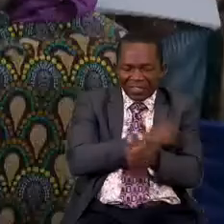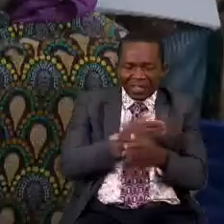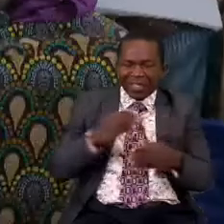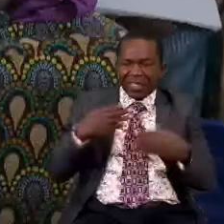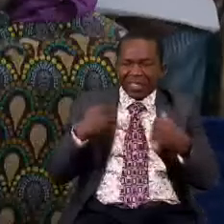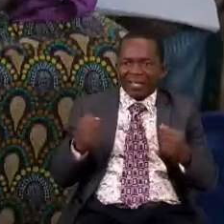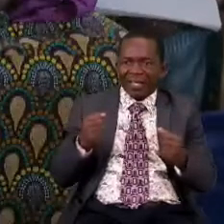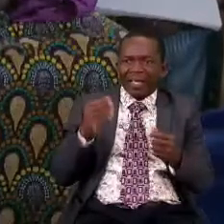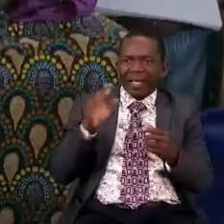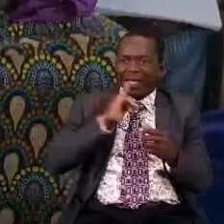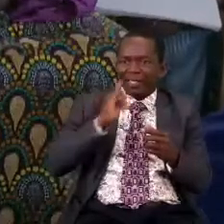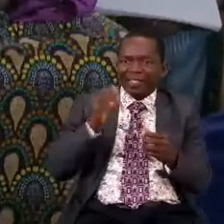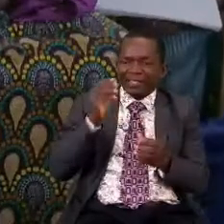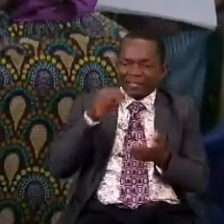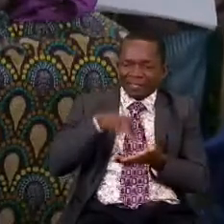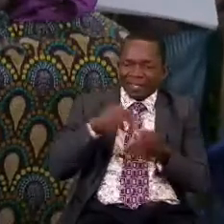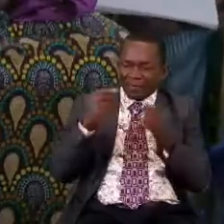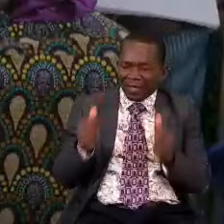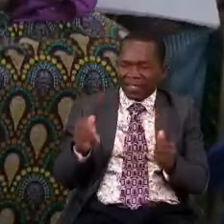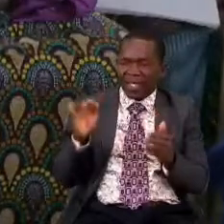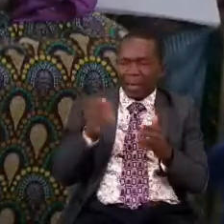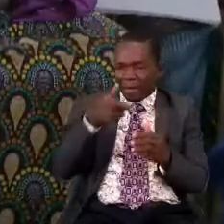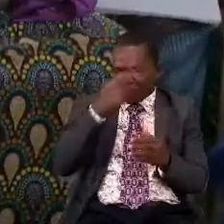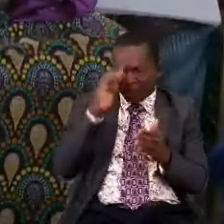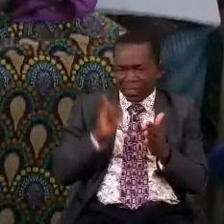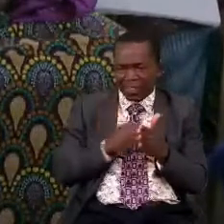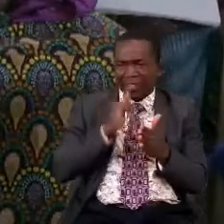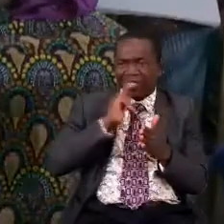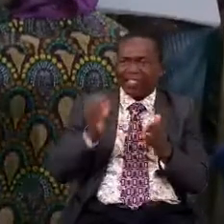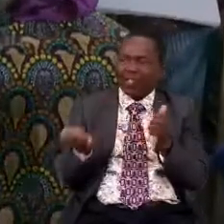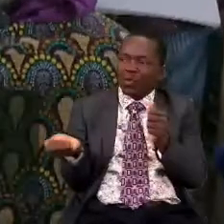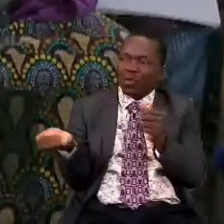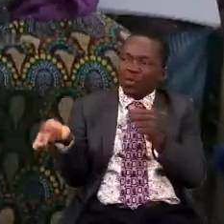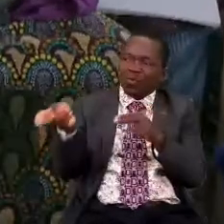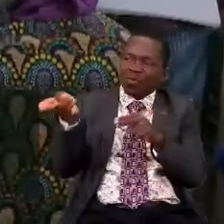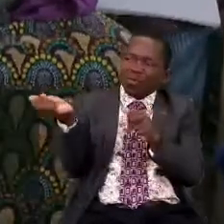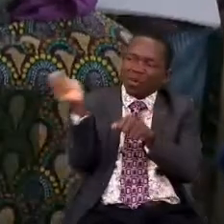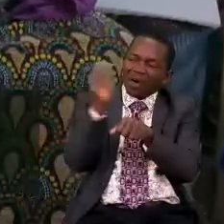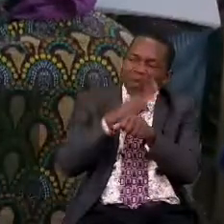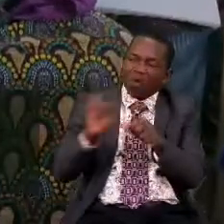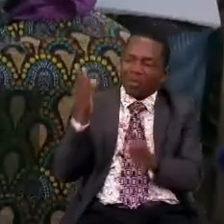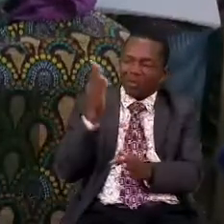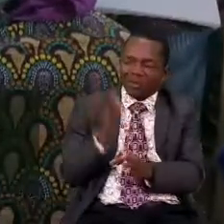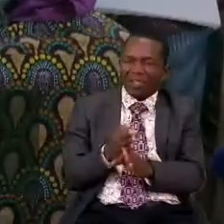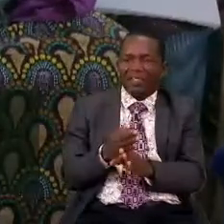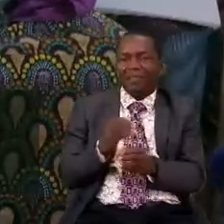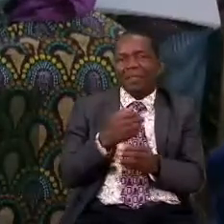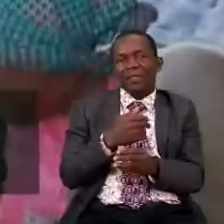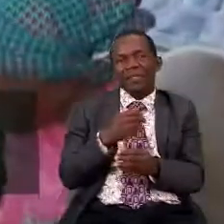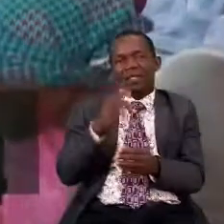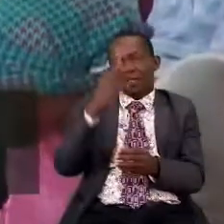20. It says in Romans chapter 4, verse 20, he staggered not at the promise of God